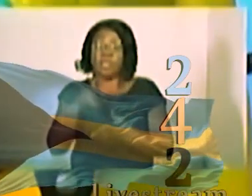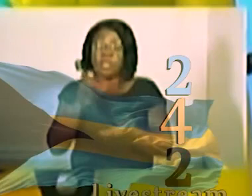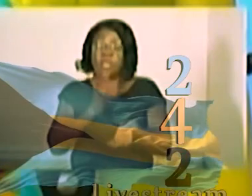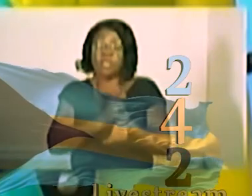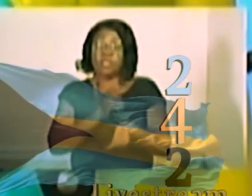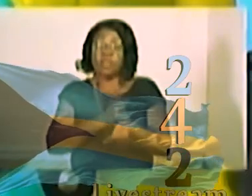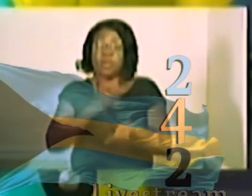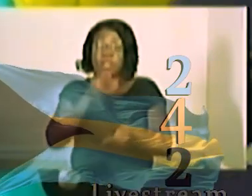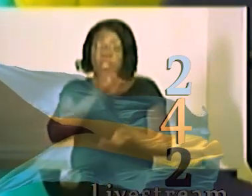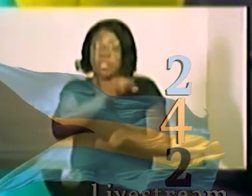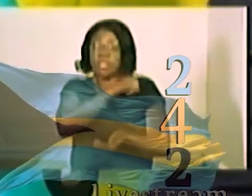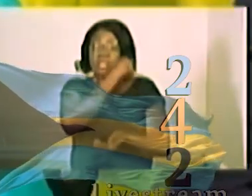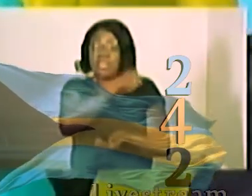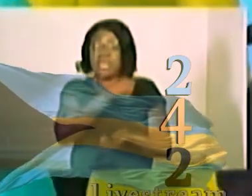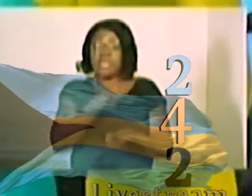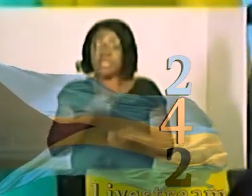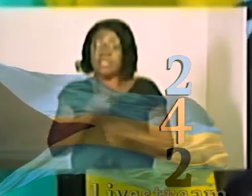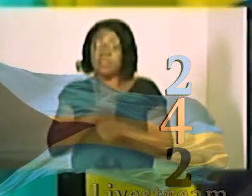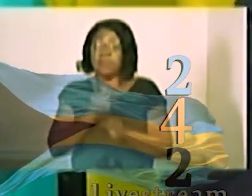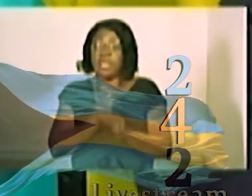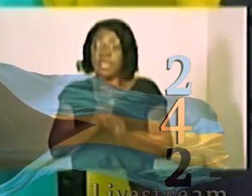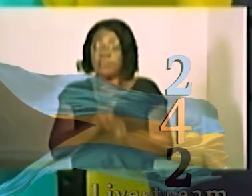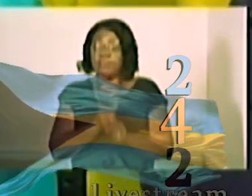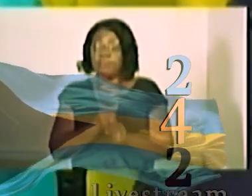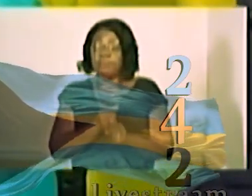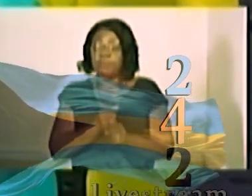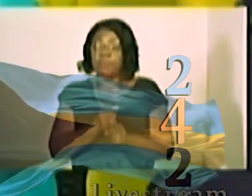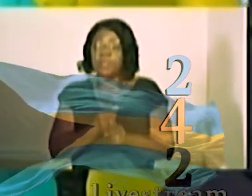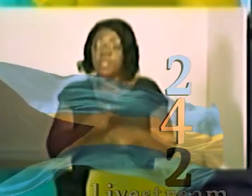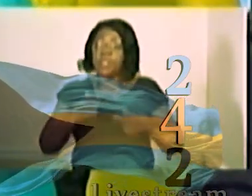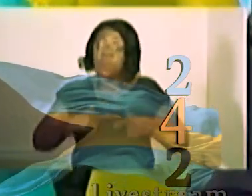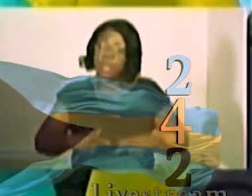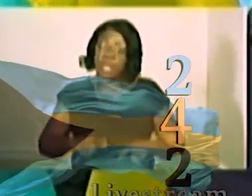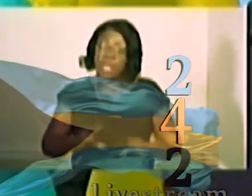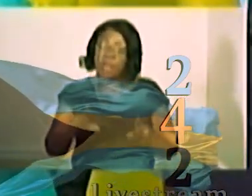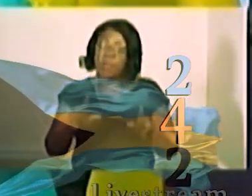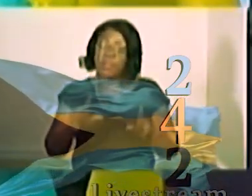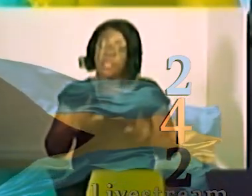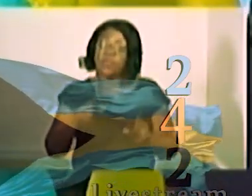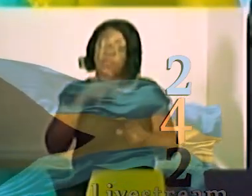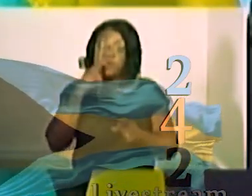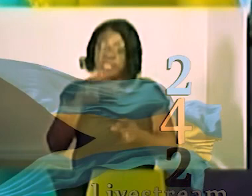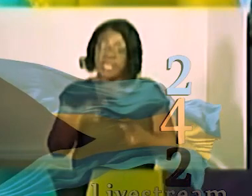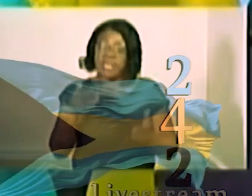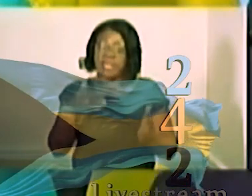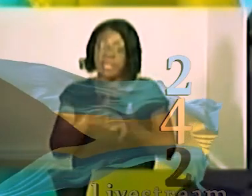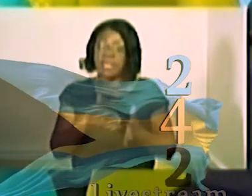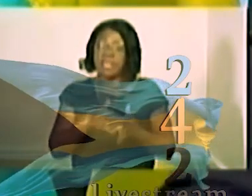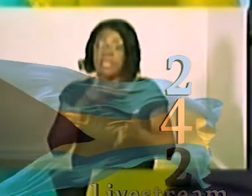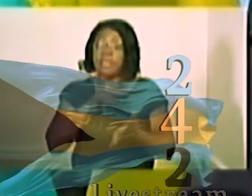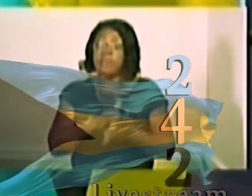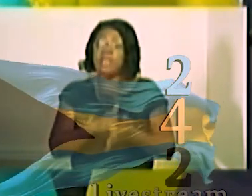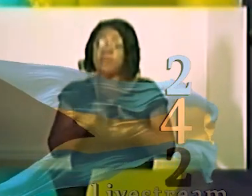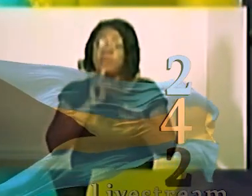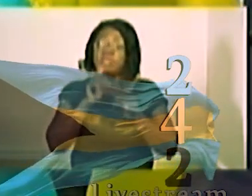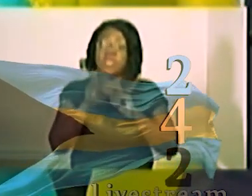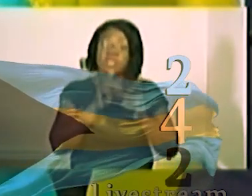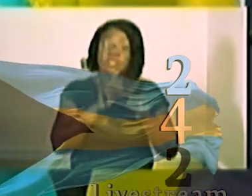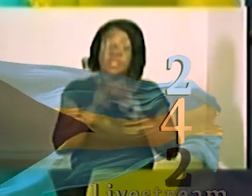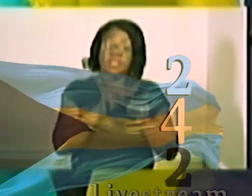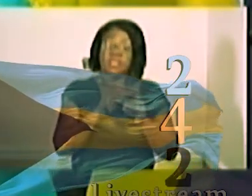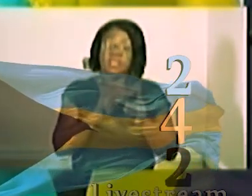which he has submitted as a... Eva, allow me to repeat. That matter was discussed ad infinitum in the